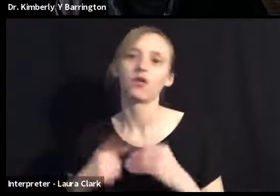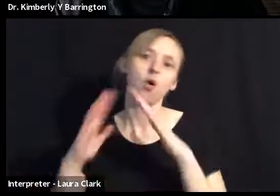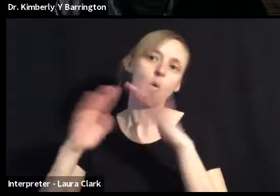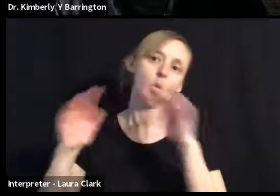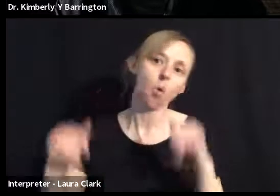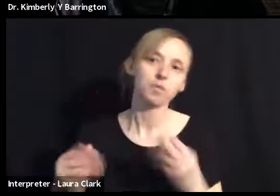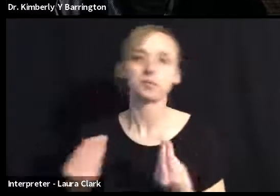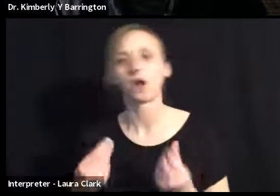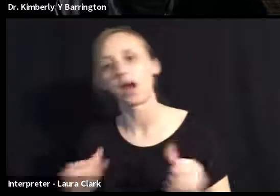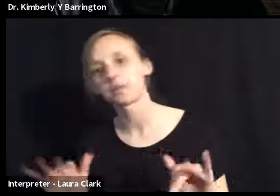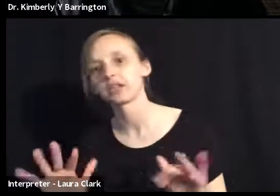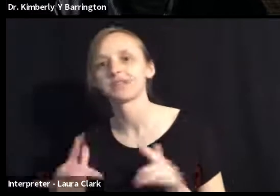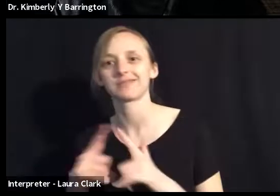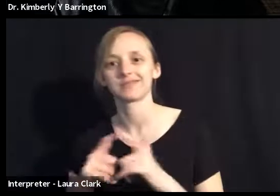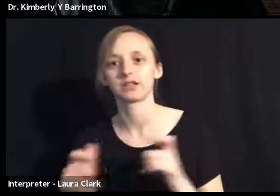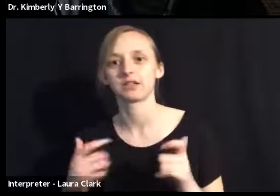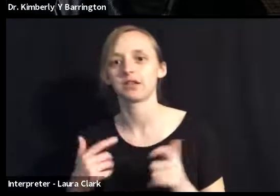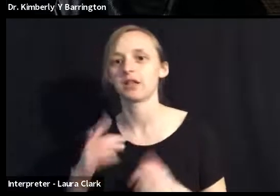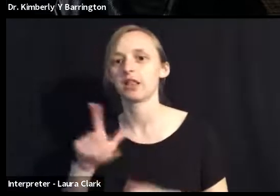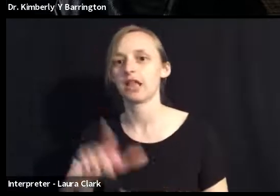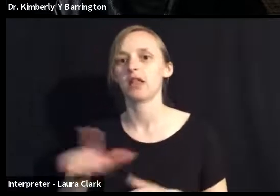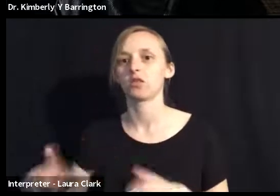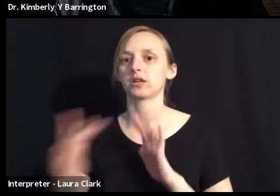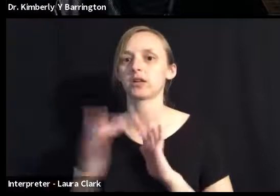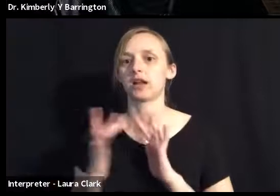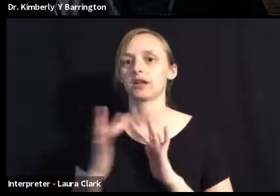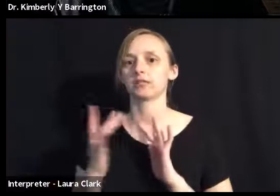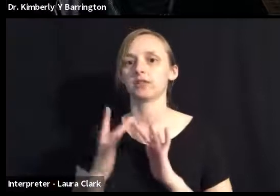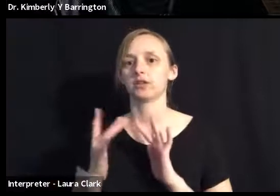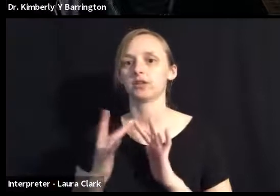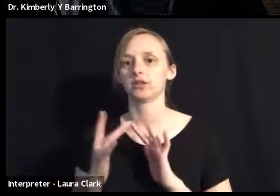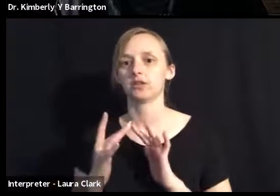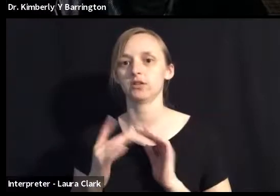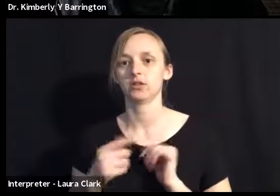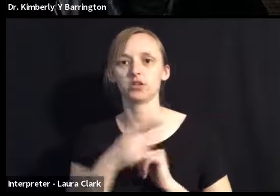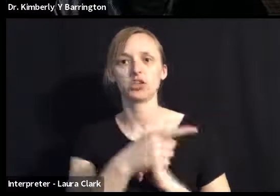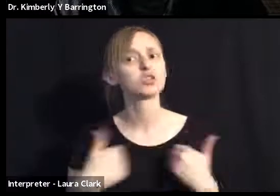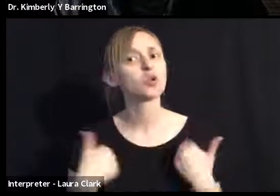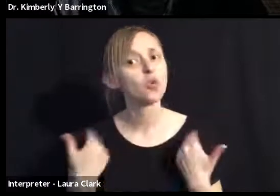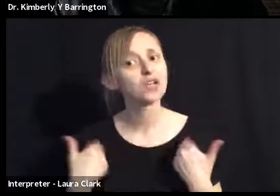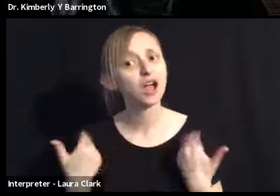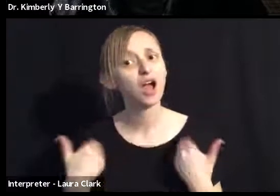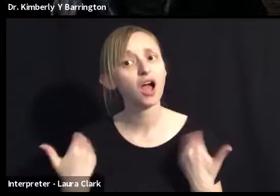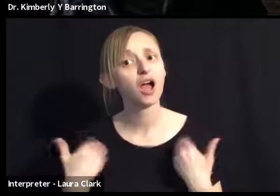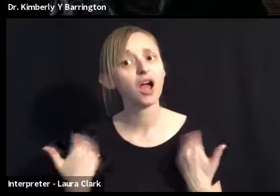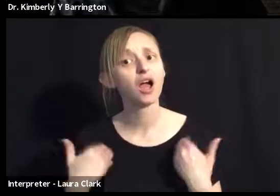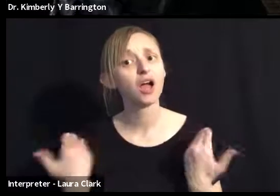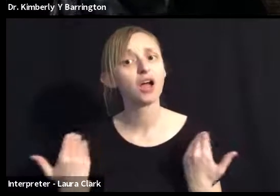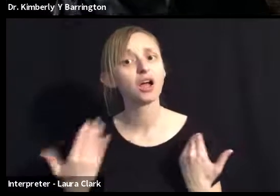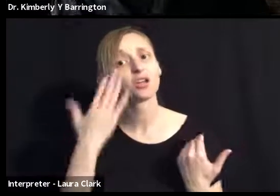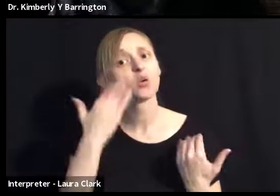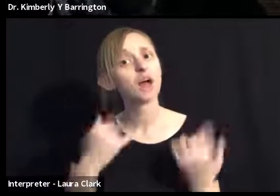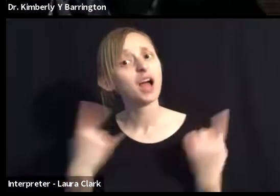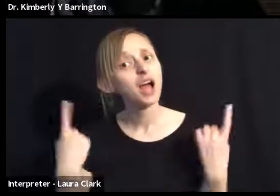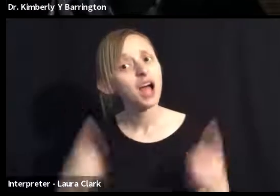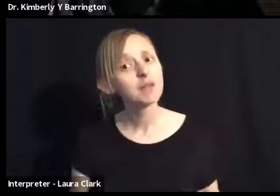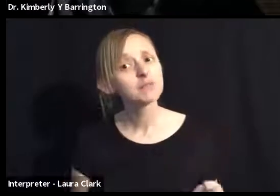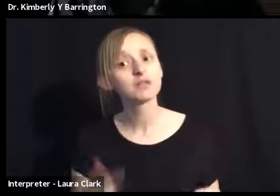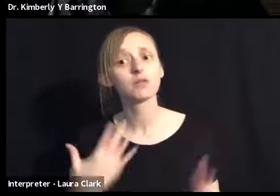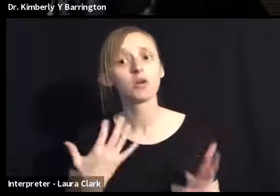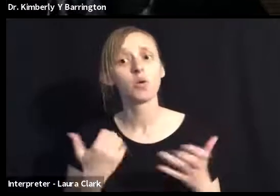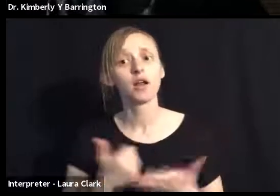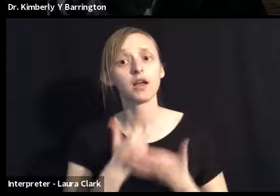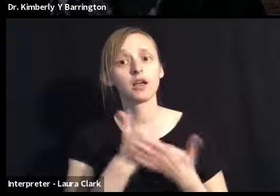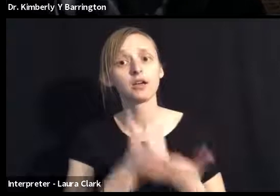But my landlord reached out to me and they were like, you're so young. Like, why did this happen? And we want to make sure that